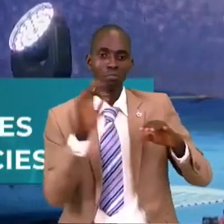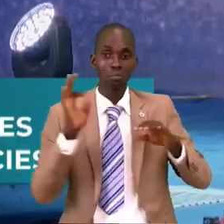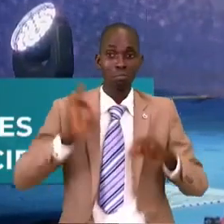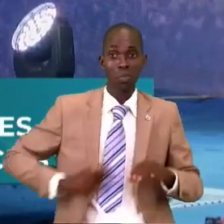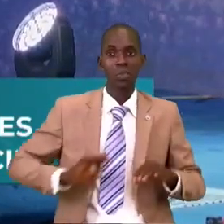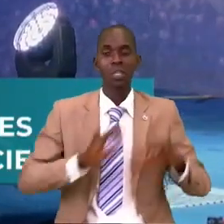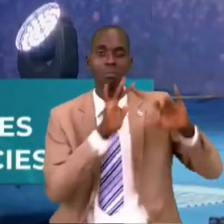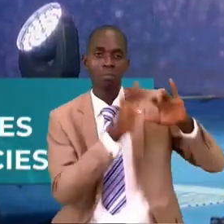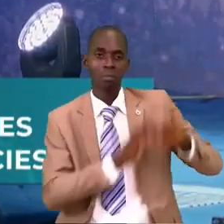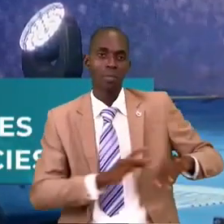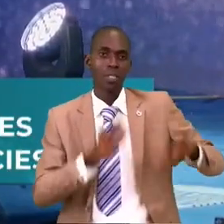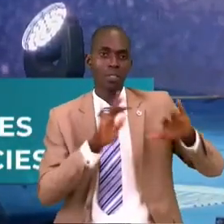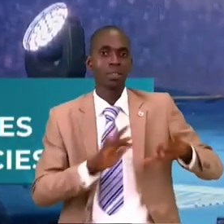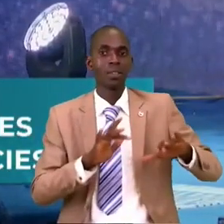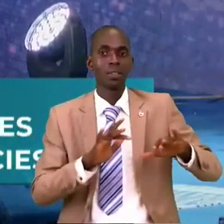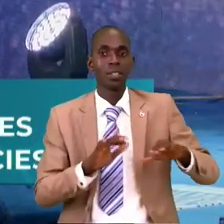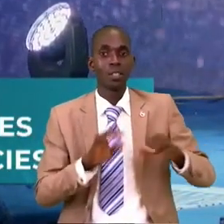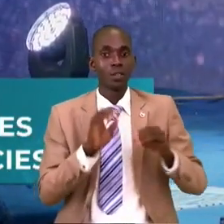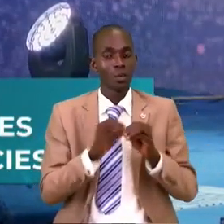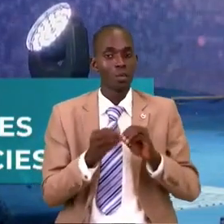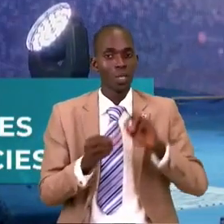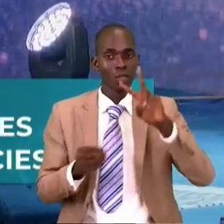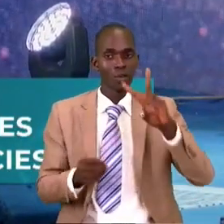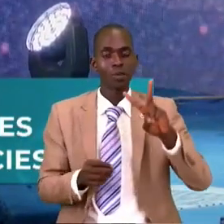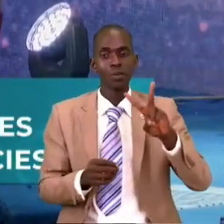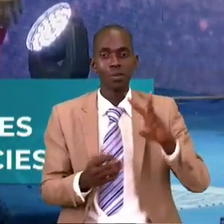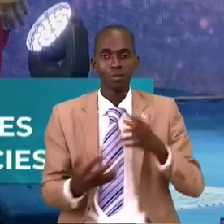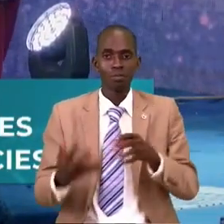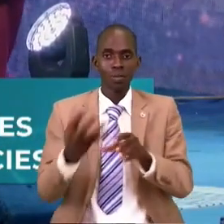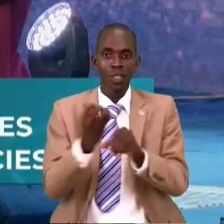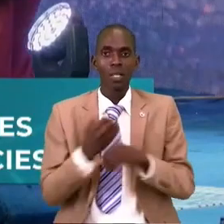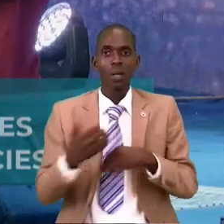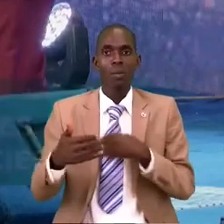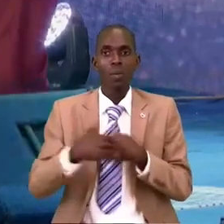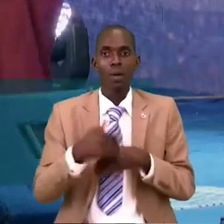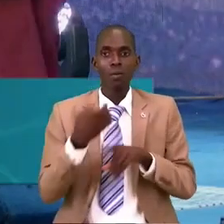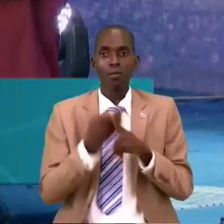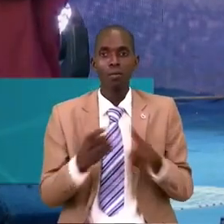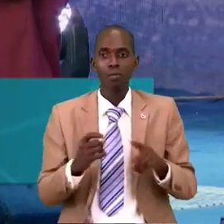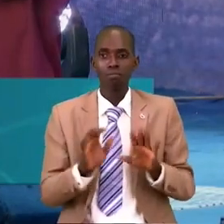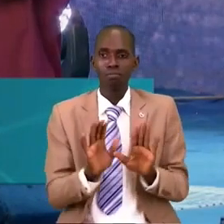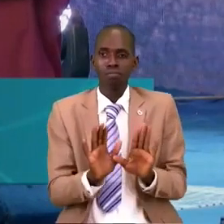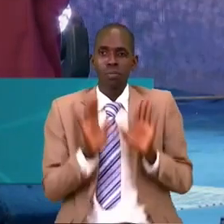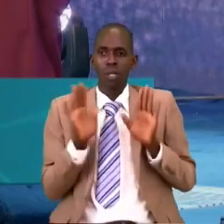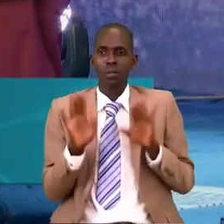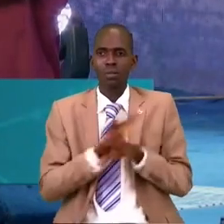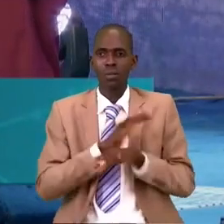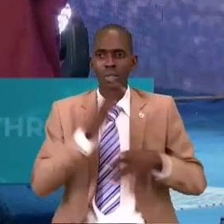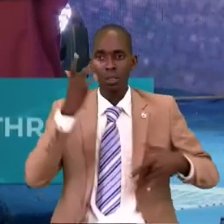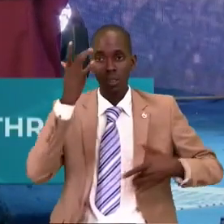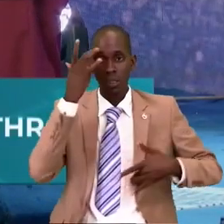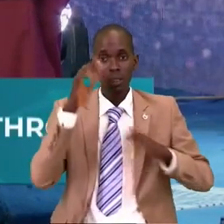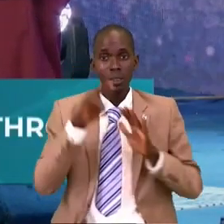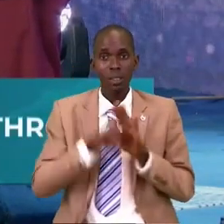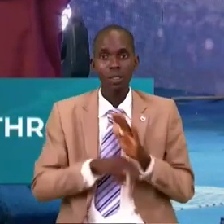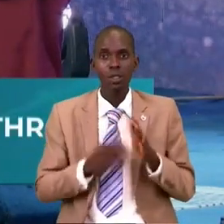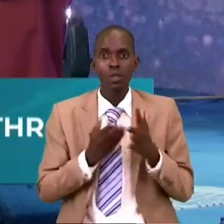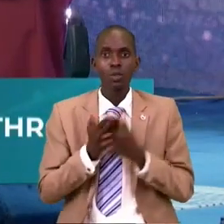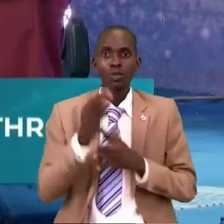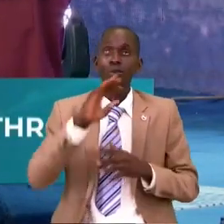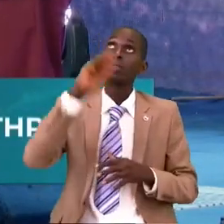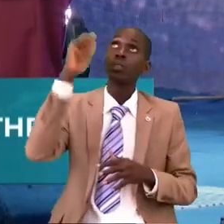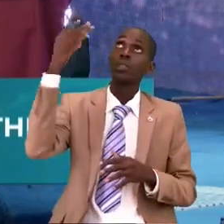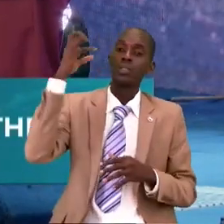gracious, unceasing mercies. Number three, righteousness of faithful saints